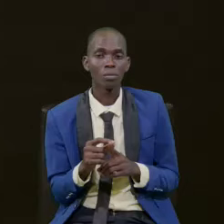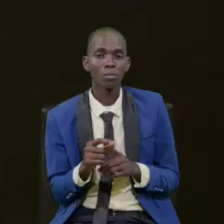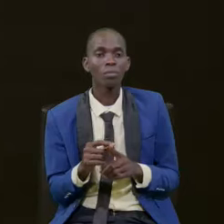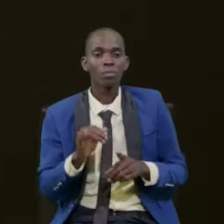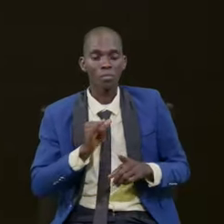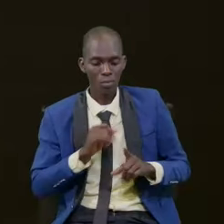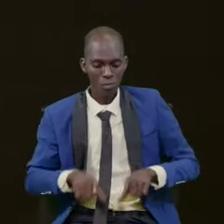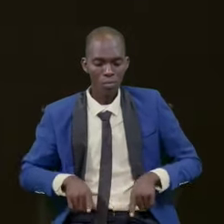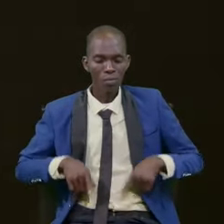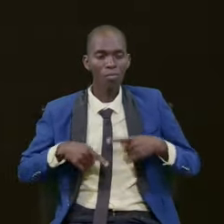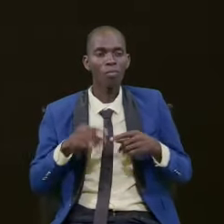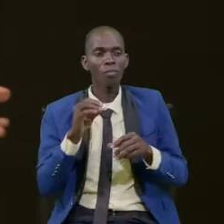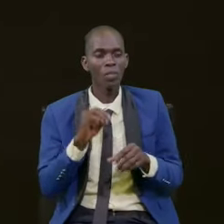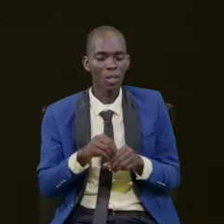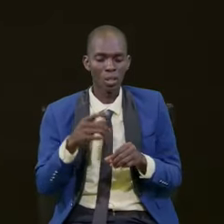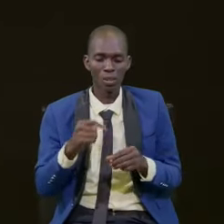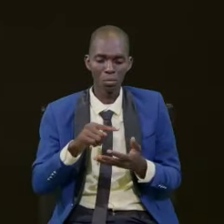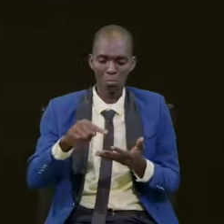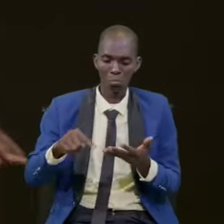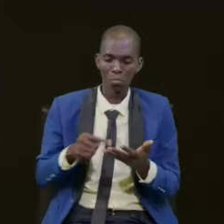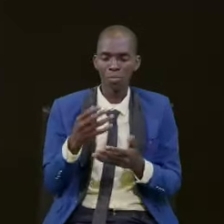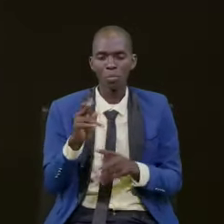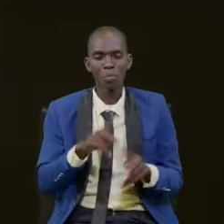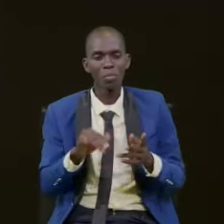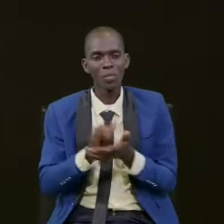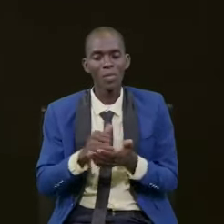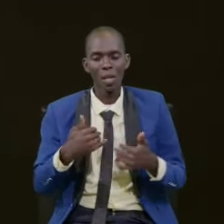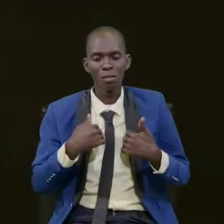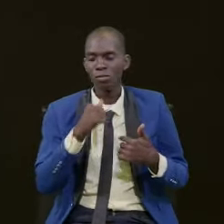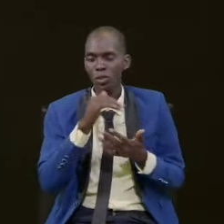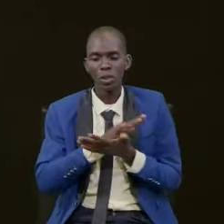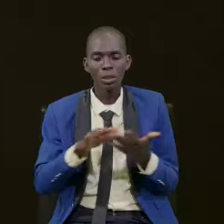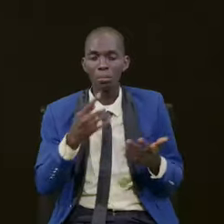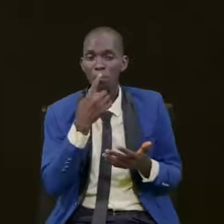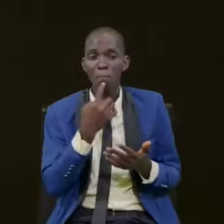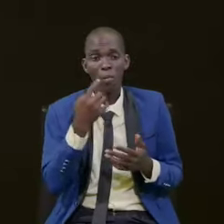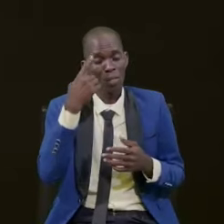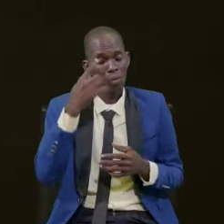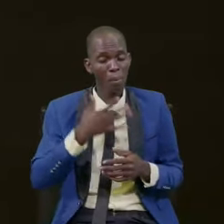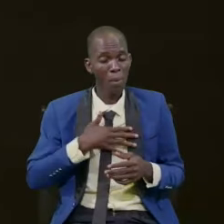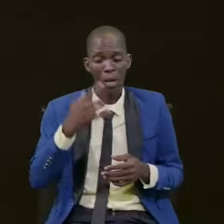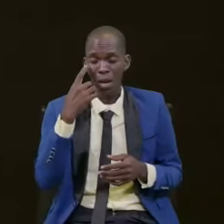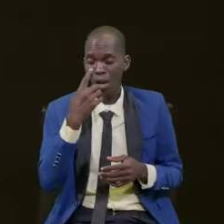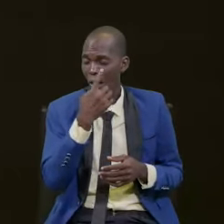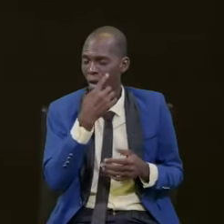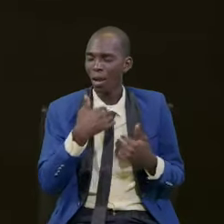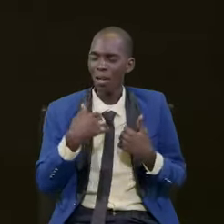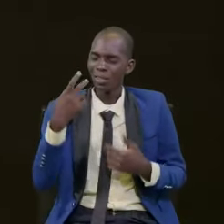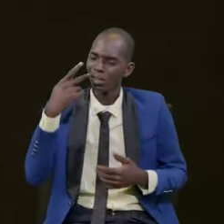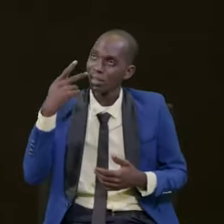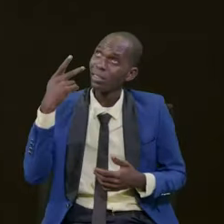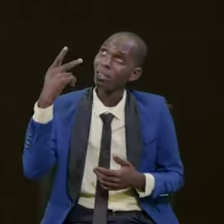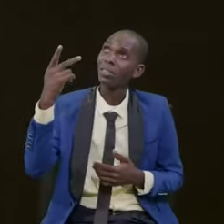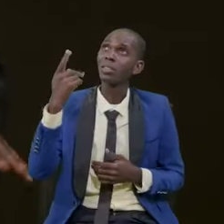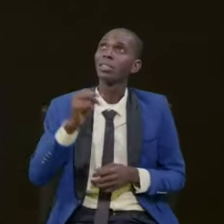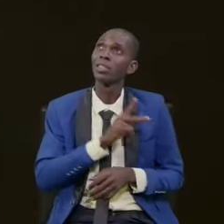the midst of a people of unclean lips, for mine eyes have seen the King,